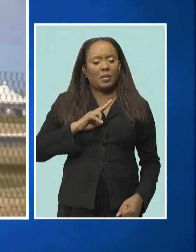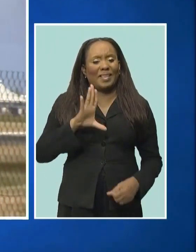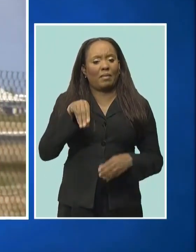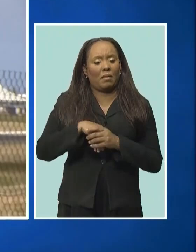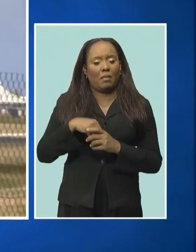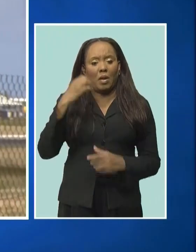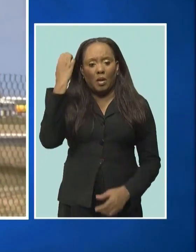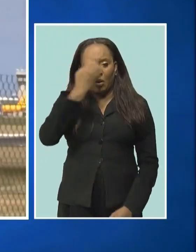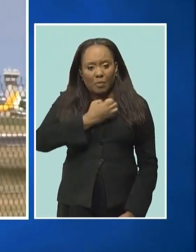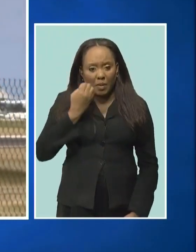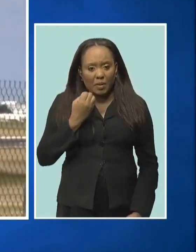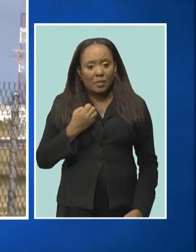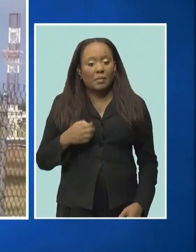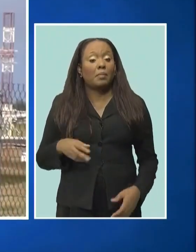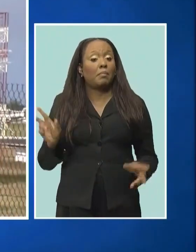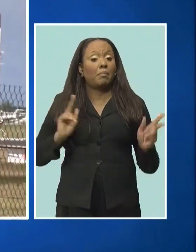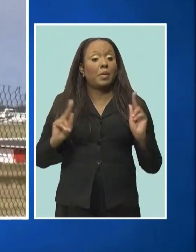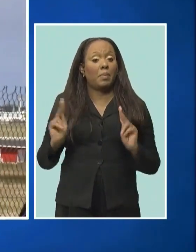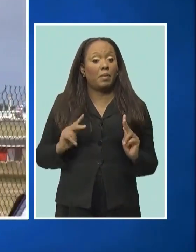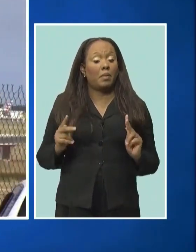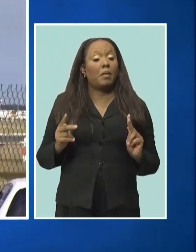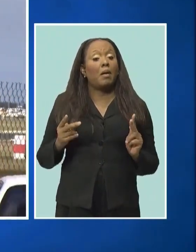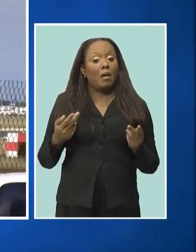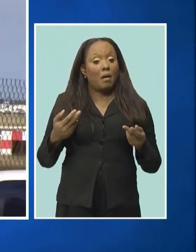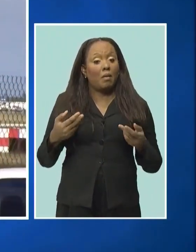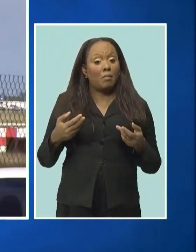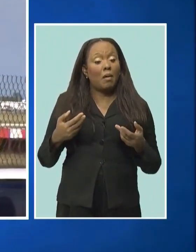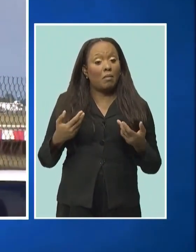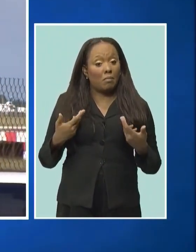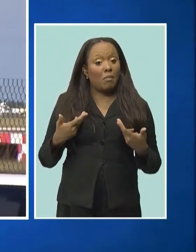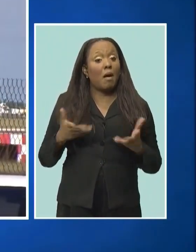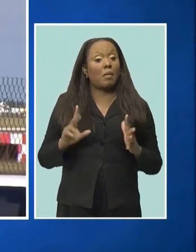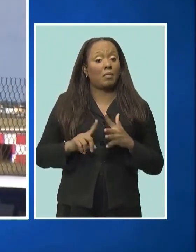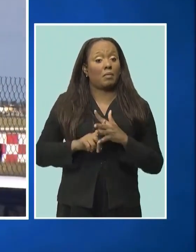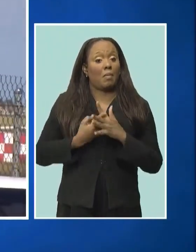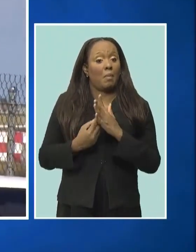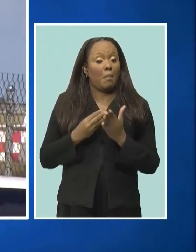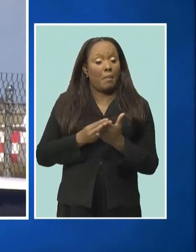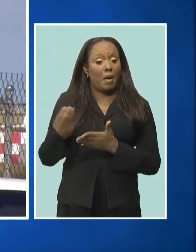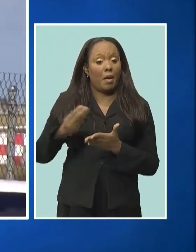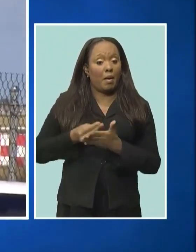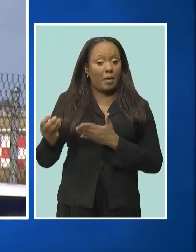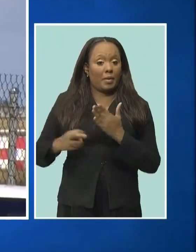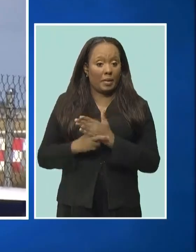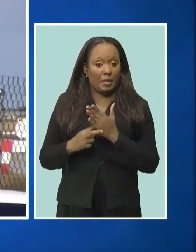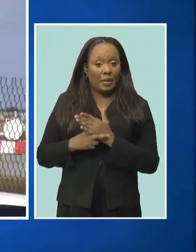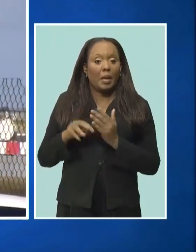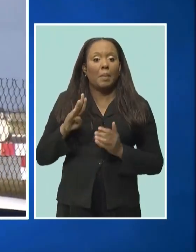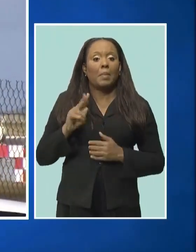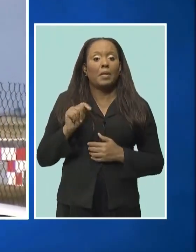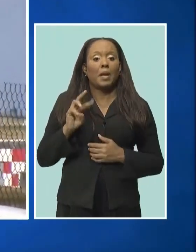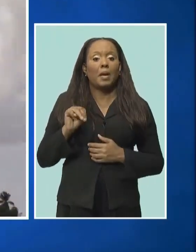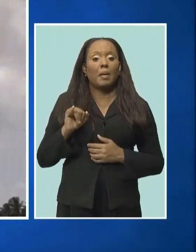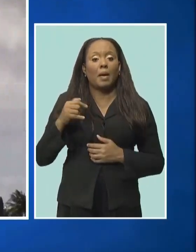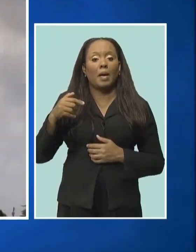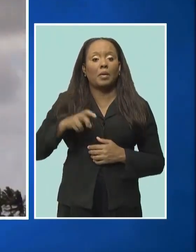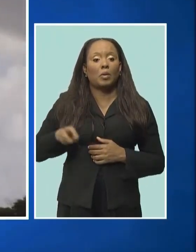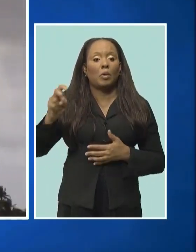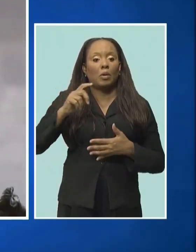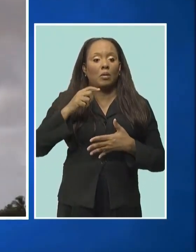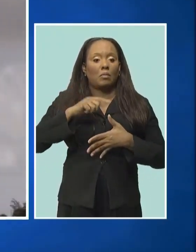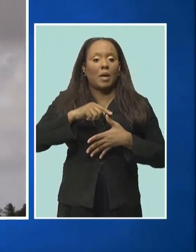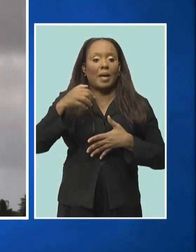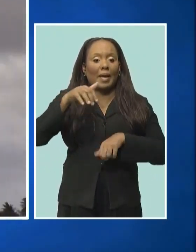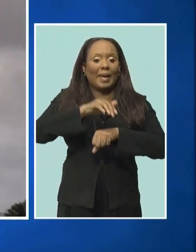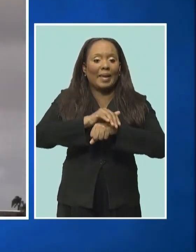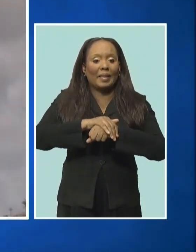bloc. Tickets are already on sale. The BTMI also completed a successful tour of England, Scotland and Ireland, meeting with